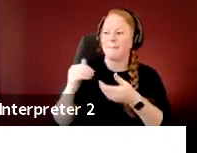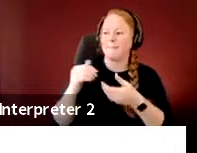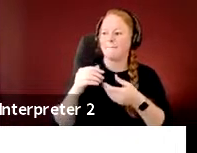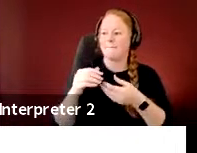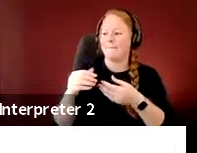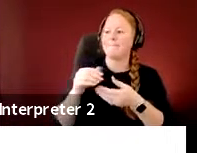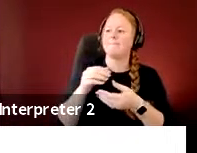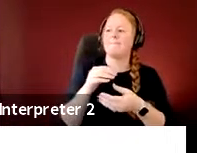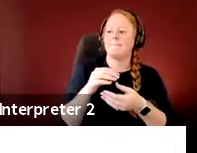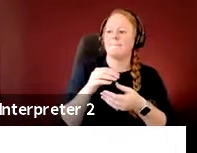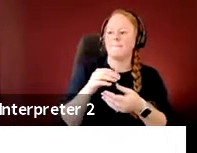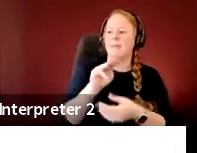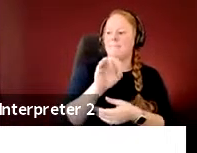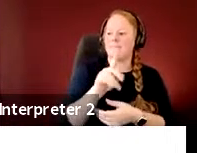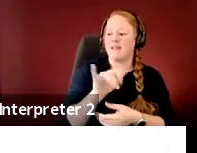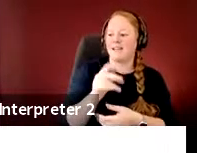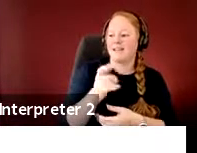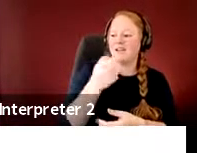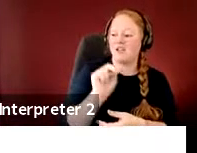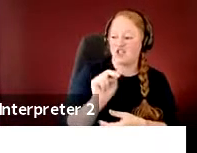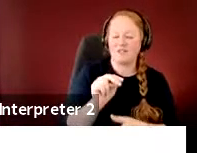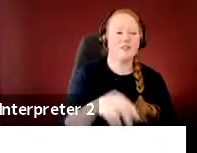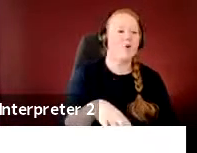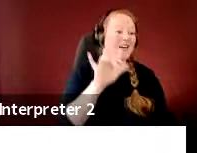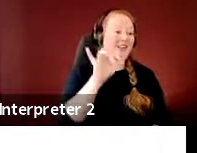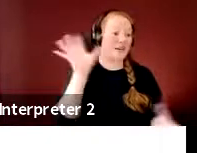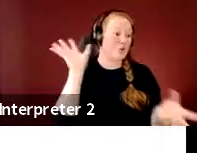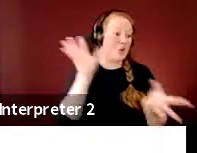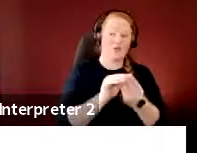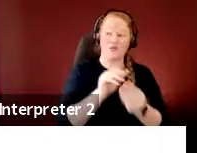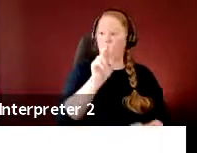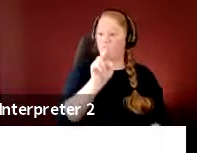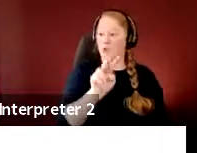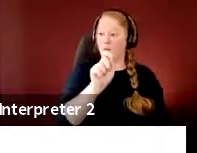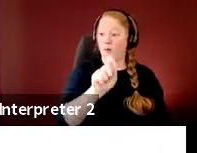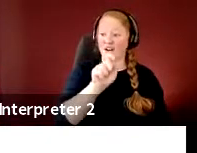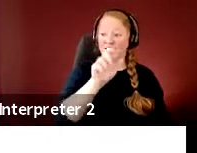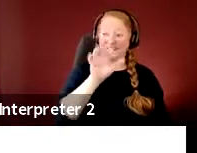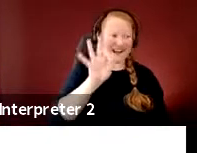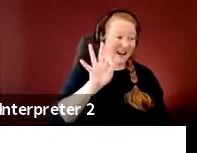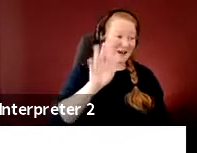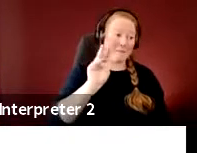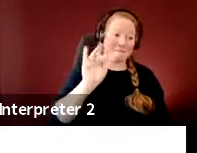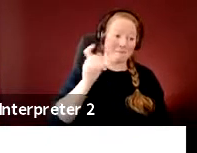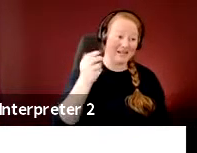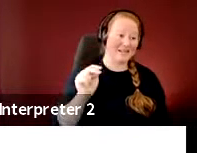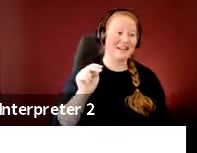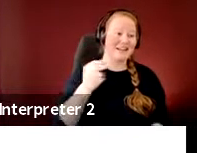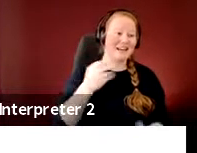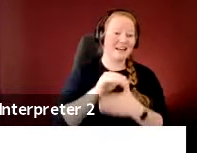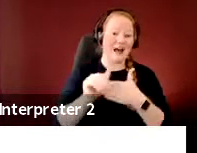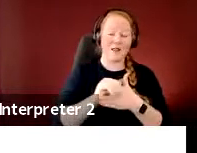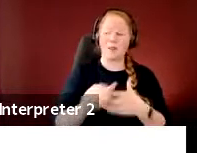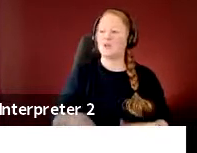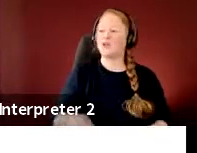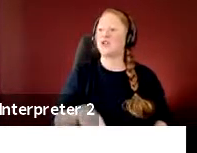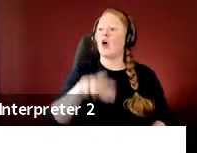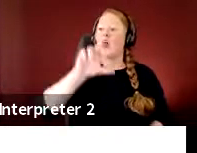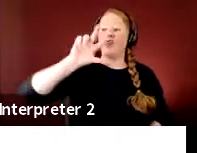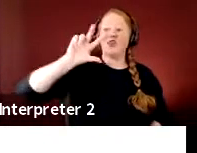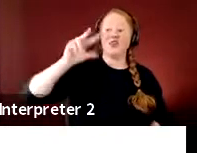$17.89 million. Next slide. The third funding priority is aid